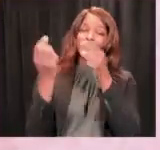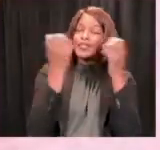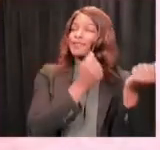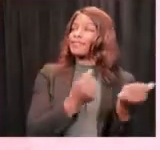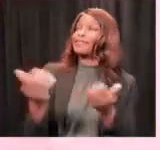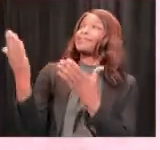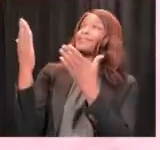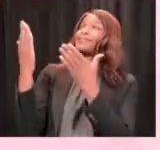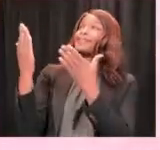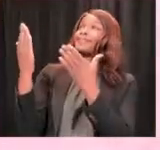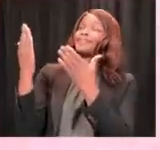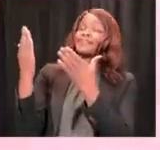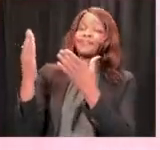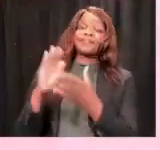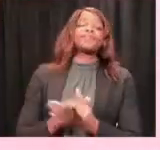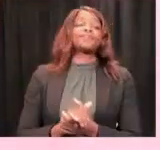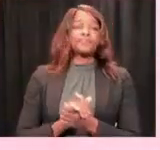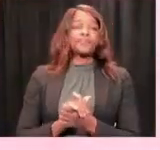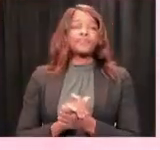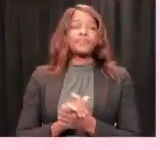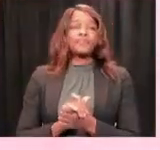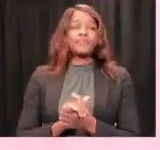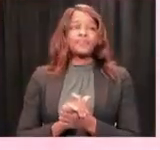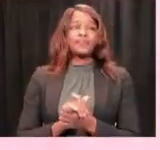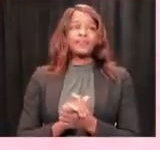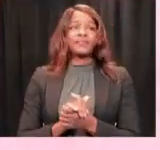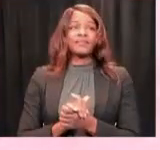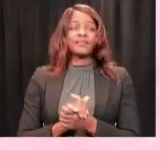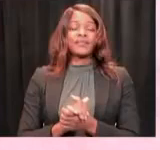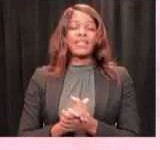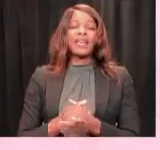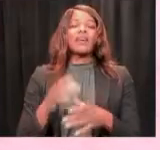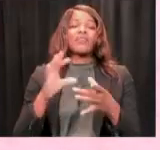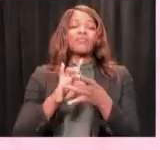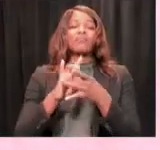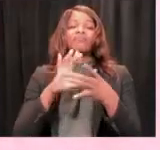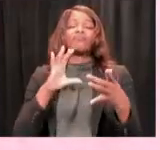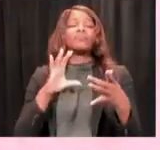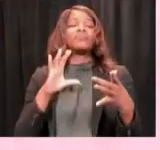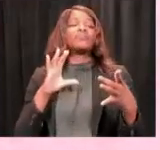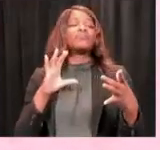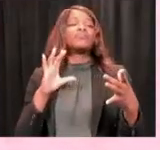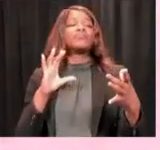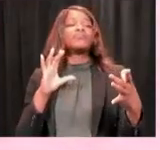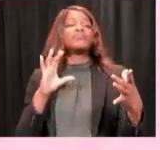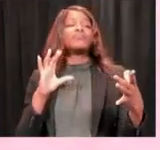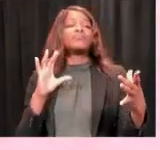I release that tongue that made you feel like you were nothing.